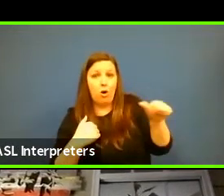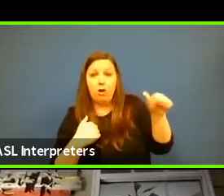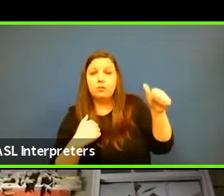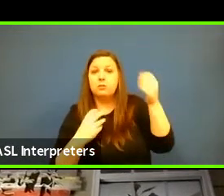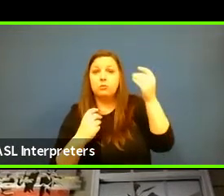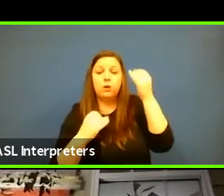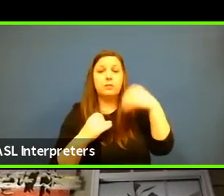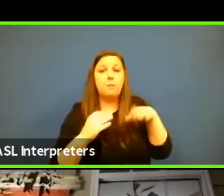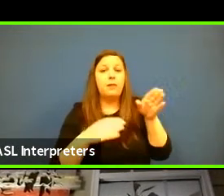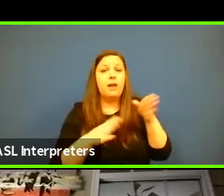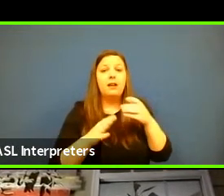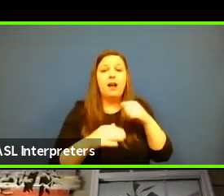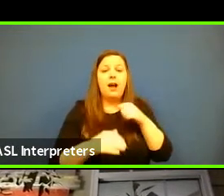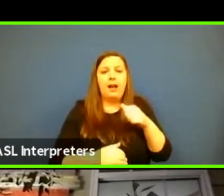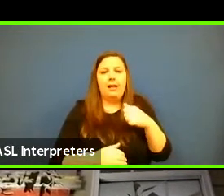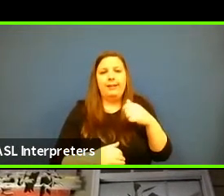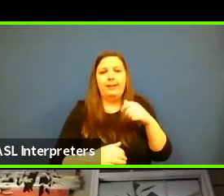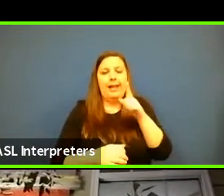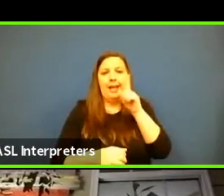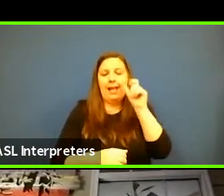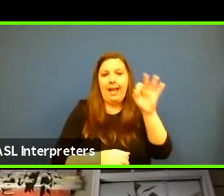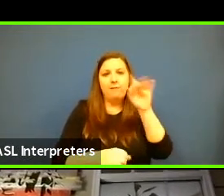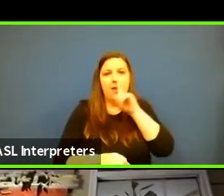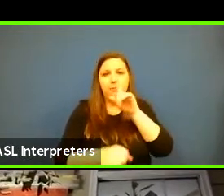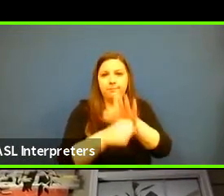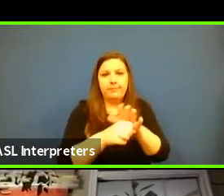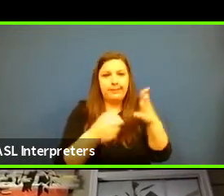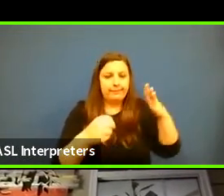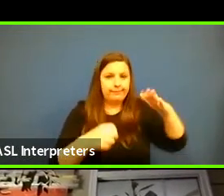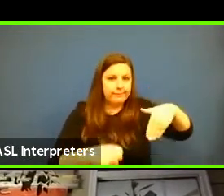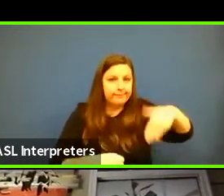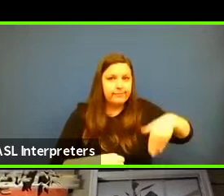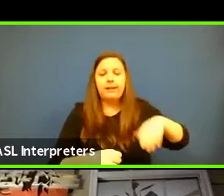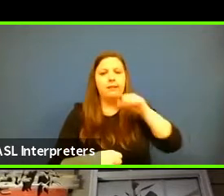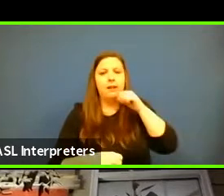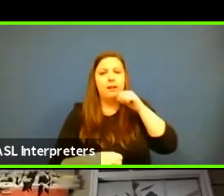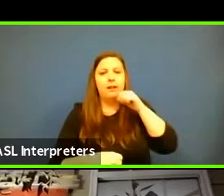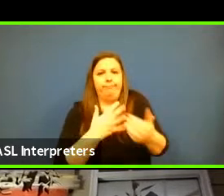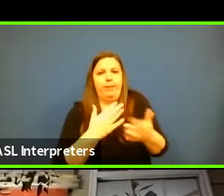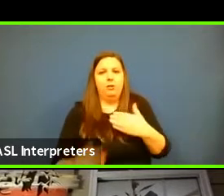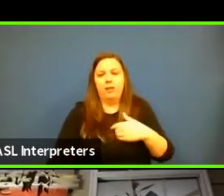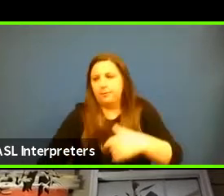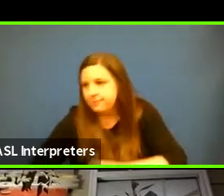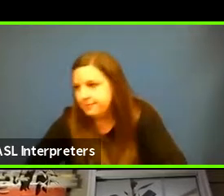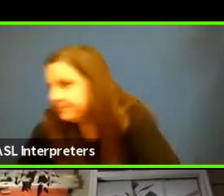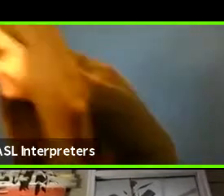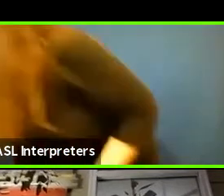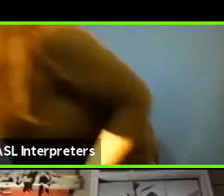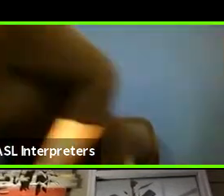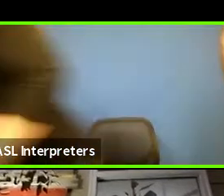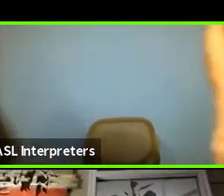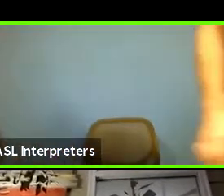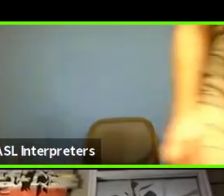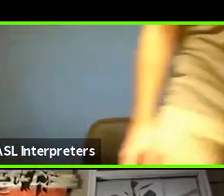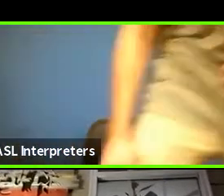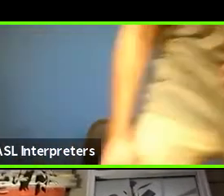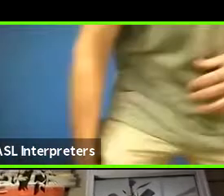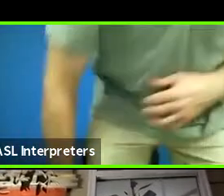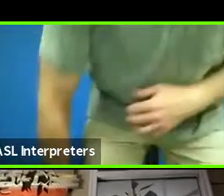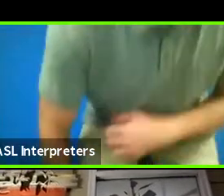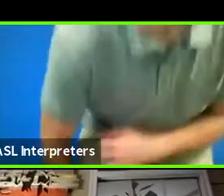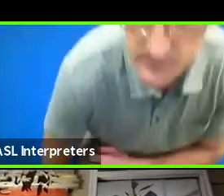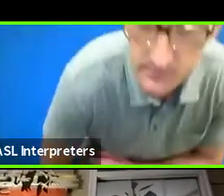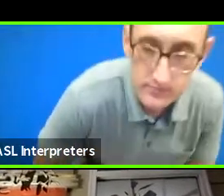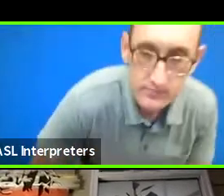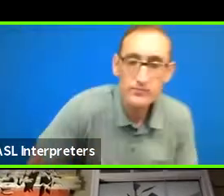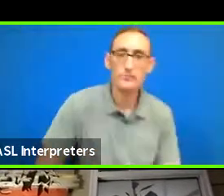don't think whether they've been sworn in or not will be a determining factor. Oh no, I misunderstood. No, of course not. I was